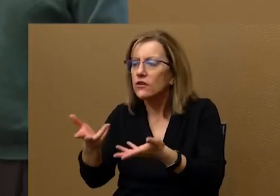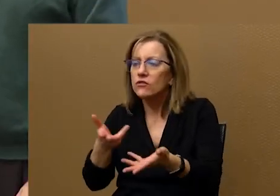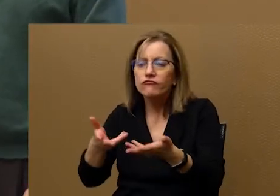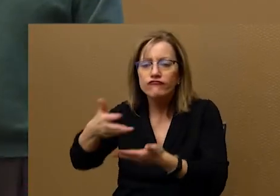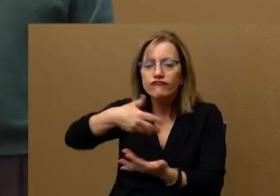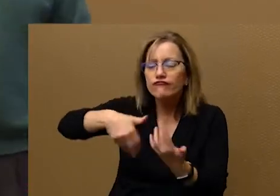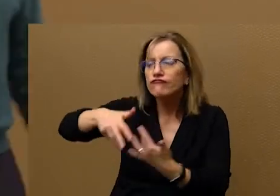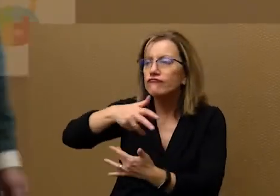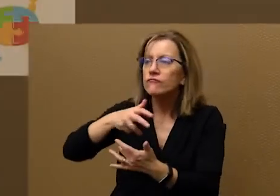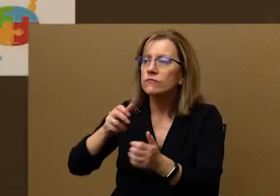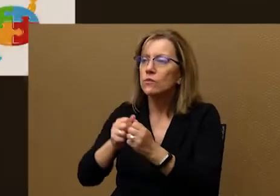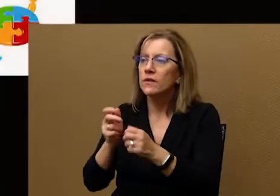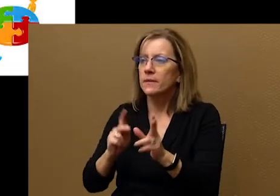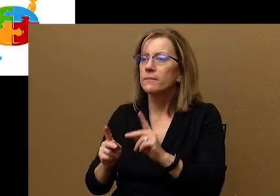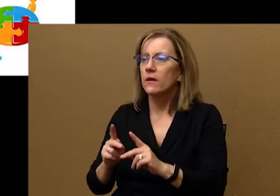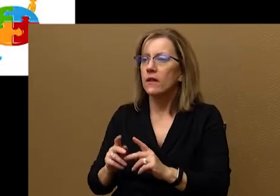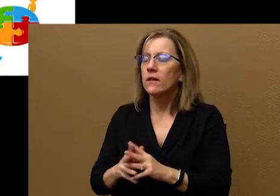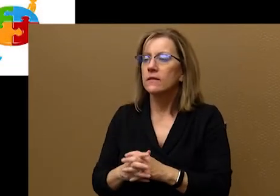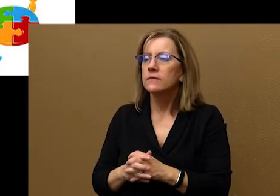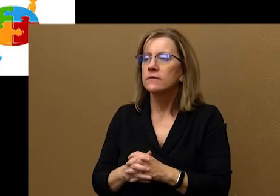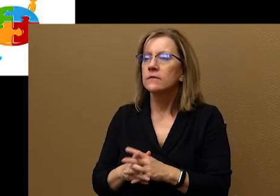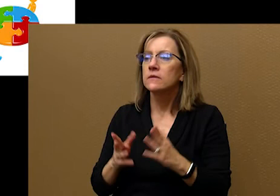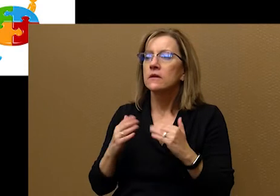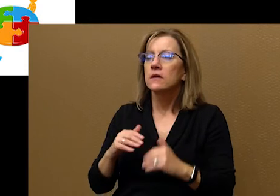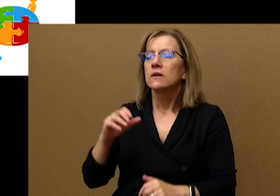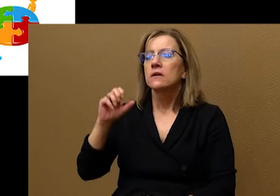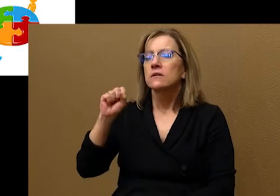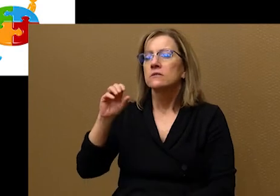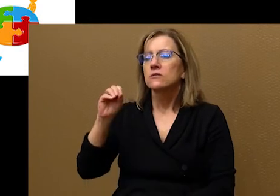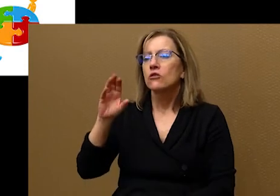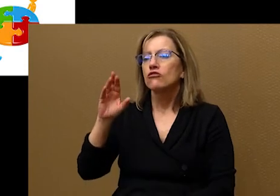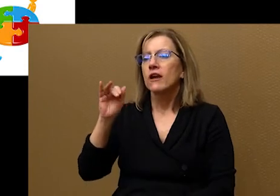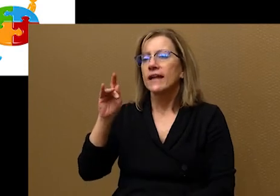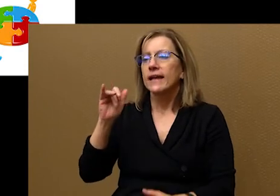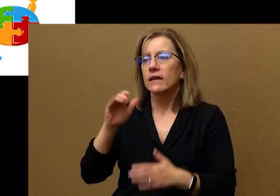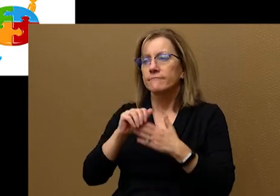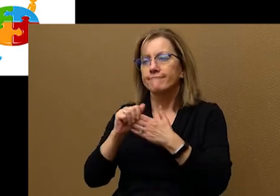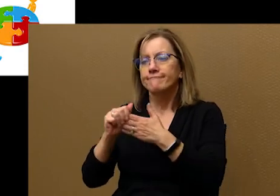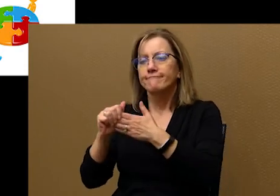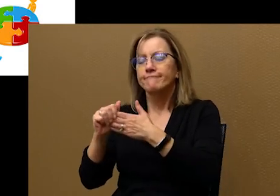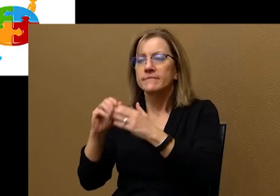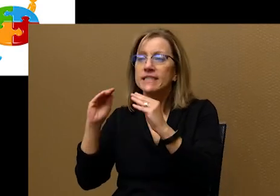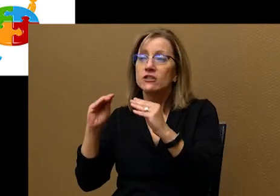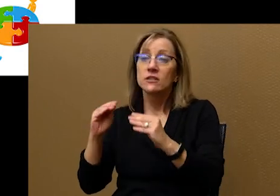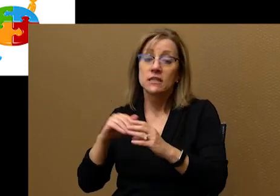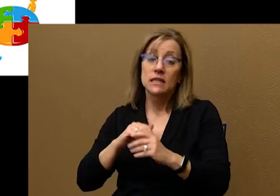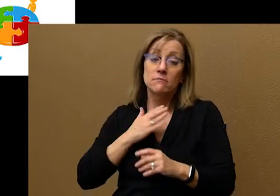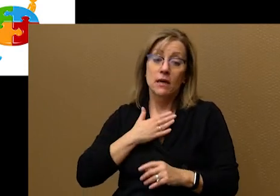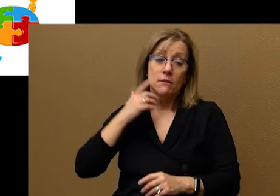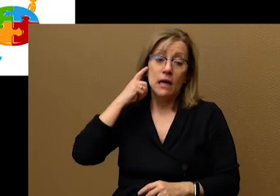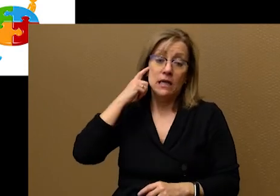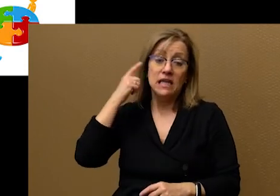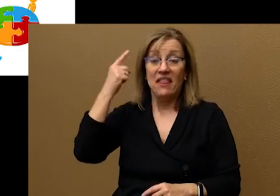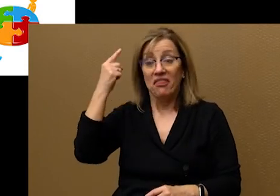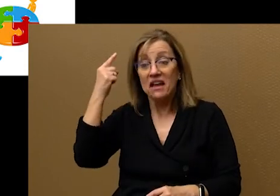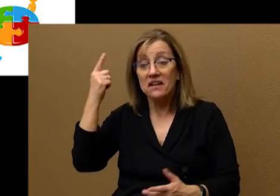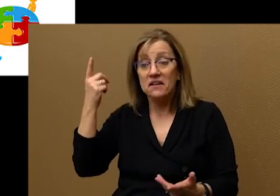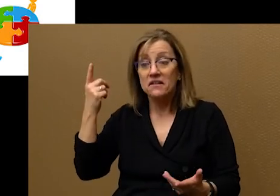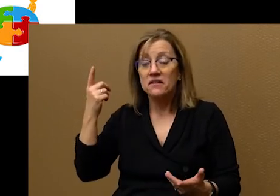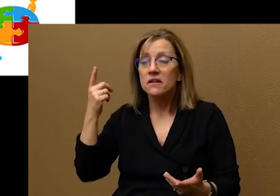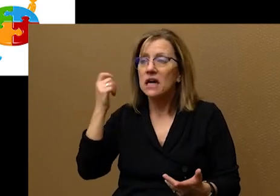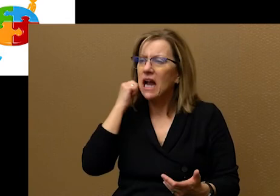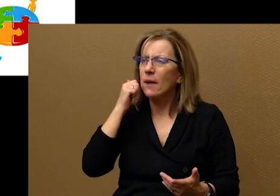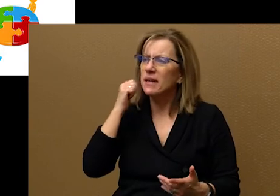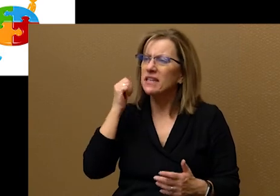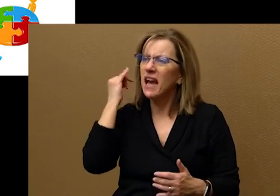people all day long. Now, Socratic teaching is, in my mind, and I think this is a common